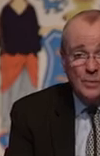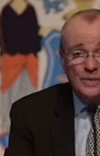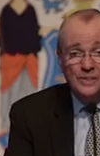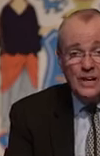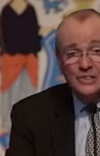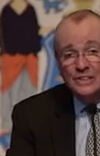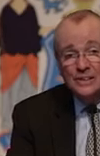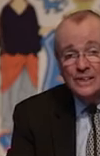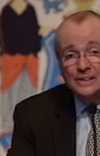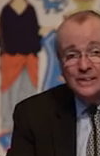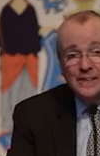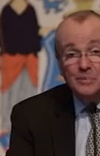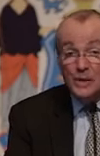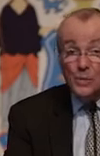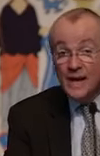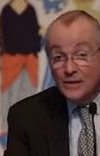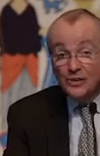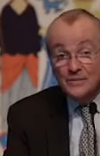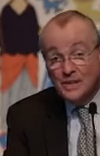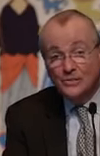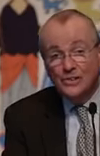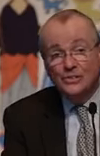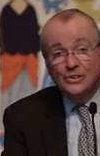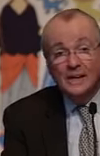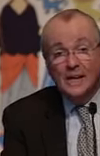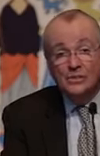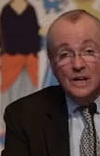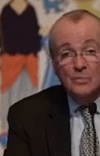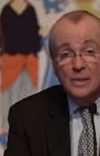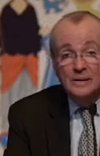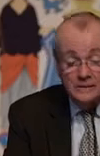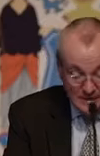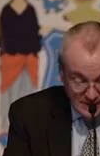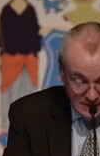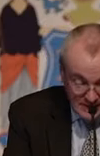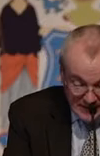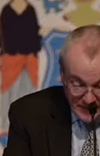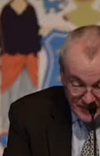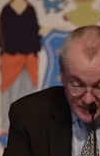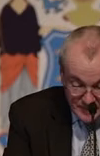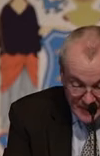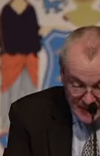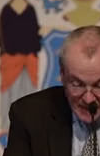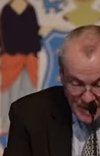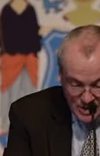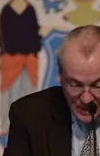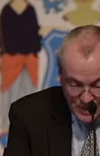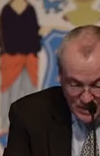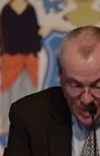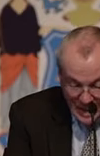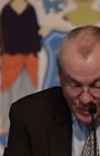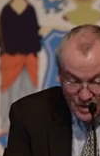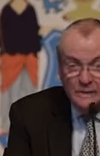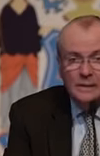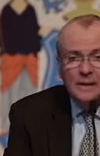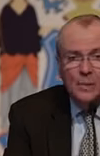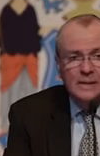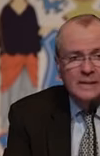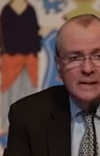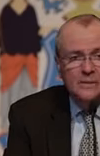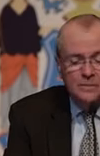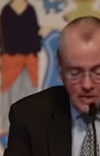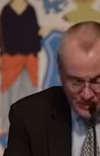Jersey when the dust had cleared, by the way, at a safe distance, and celebrate together. I mentioned I was in Wildwood.